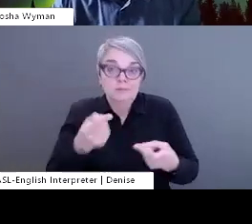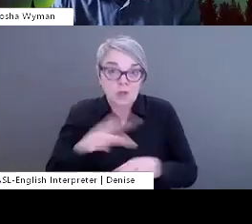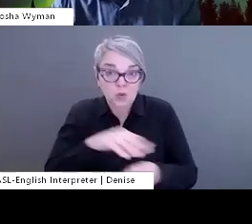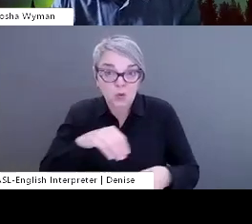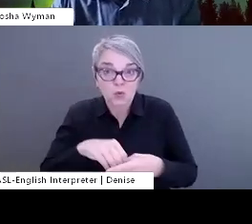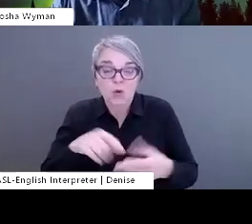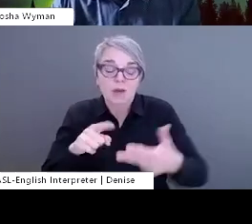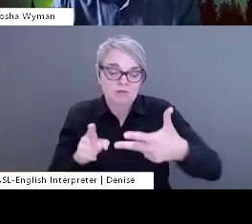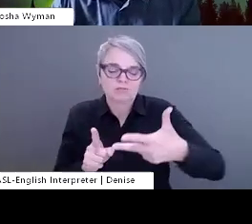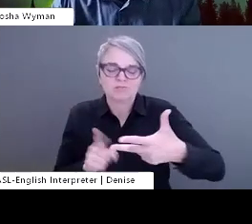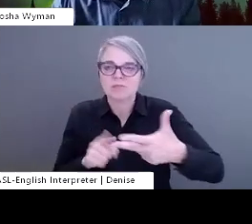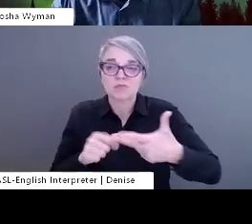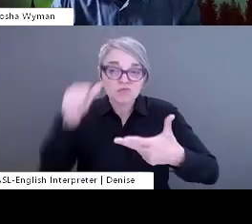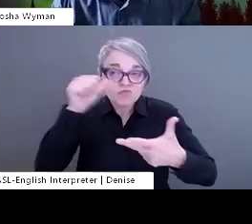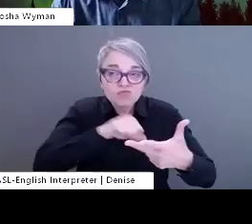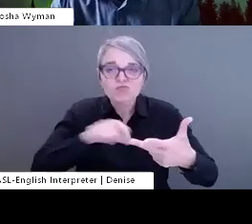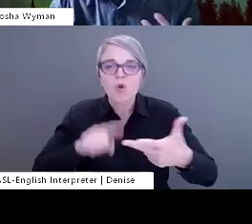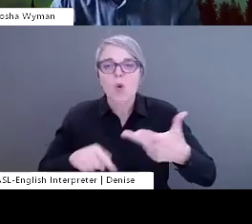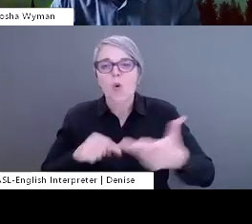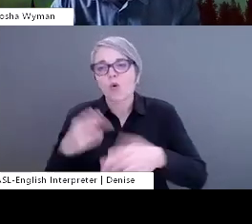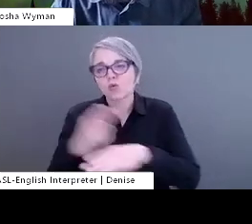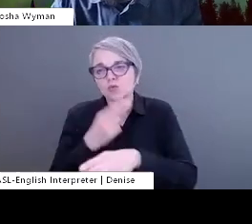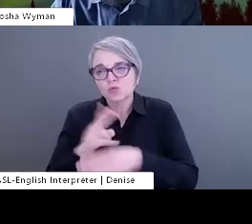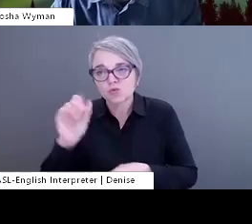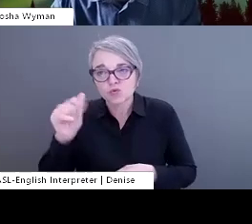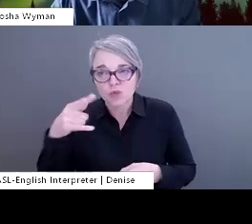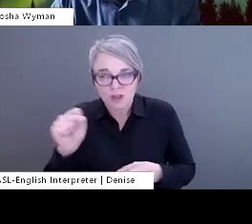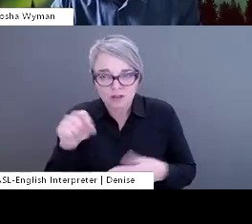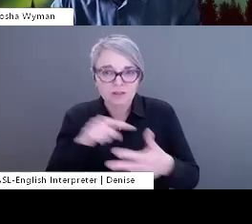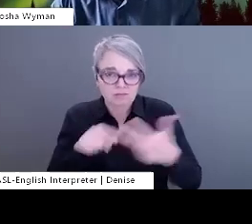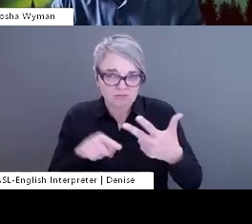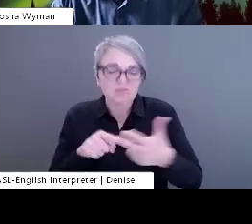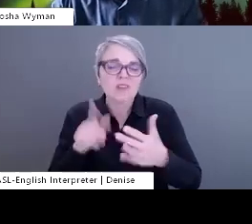okay? But among older adults with a dementia-related